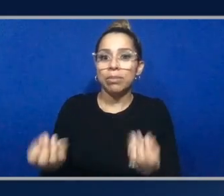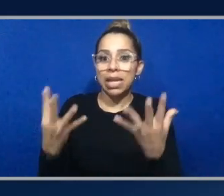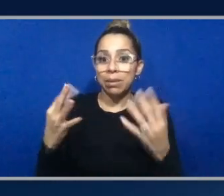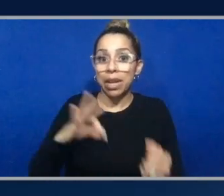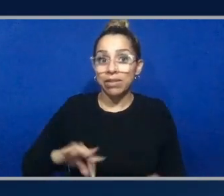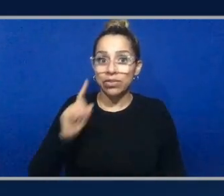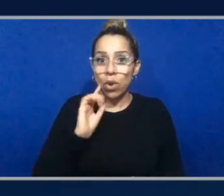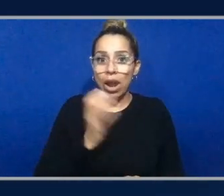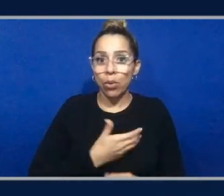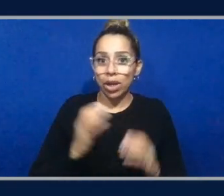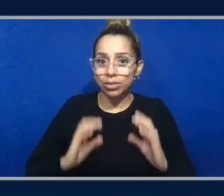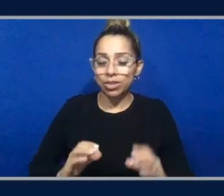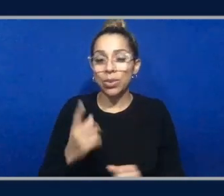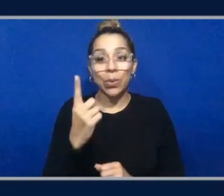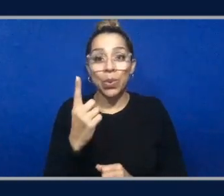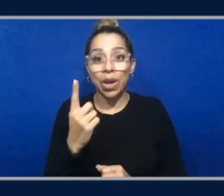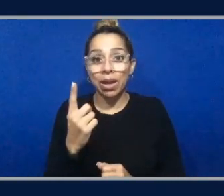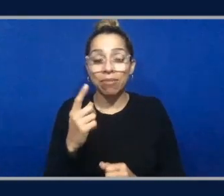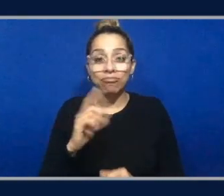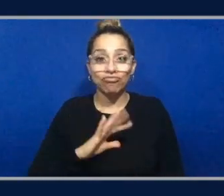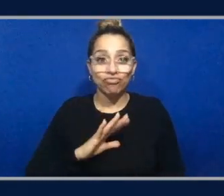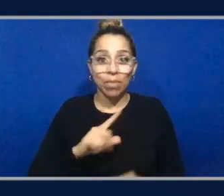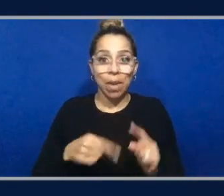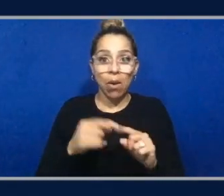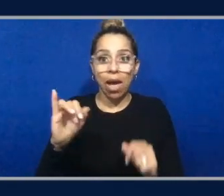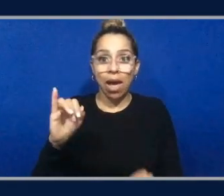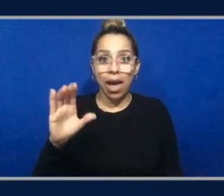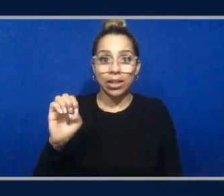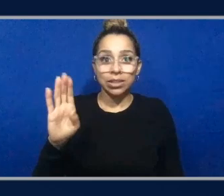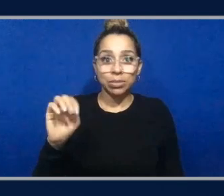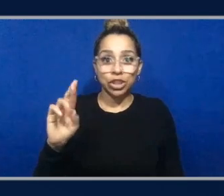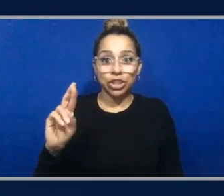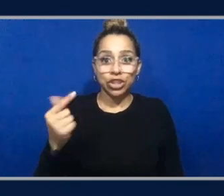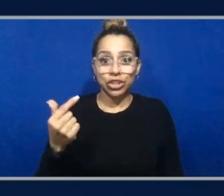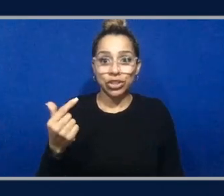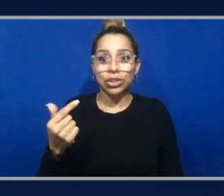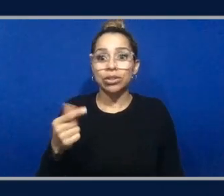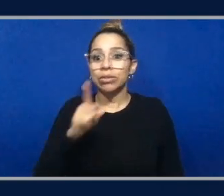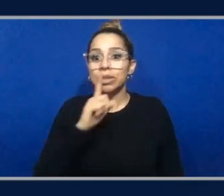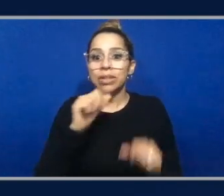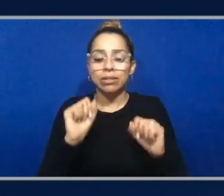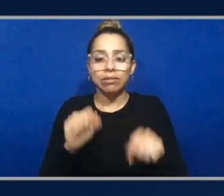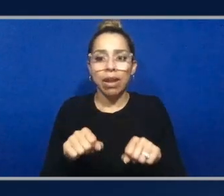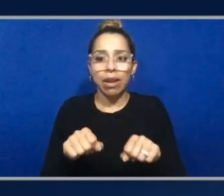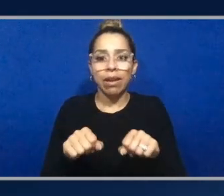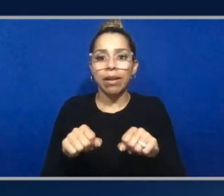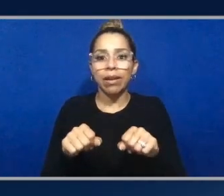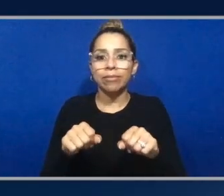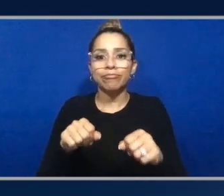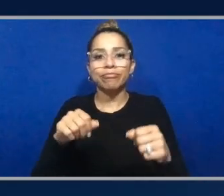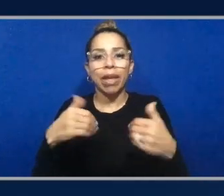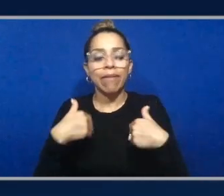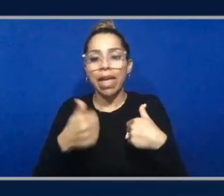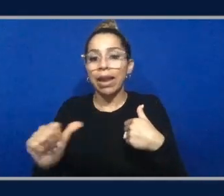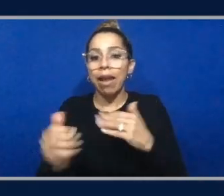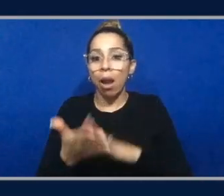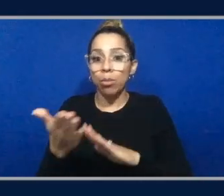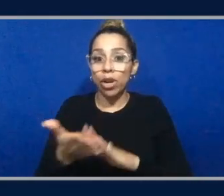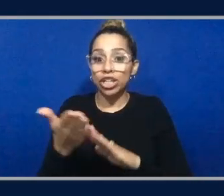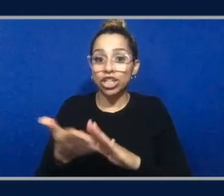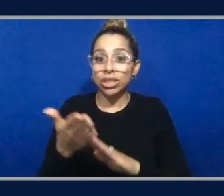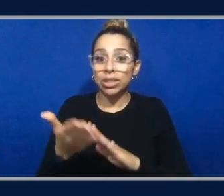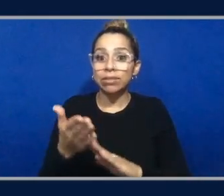that all the changes that you do in Iceberg are immutable in nature. So every write operation that you commit onto a table results into a new